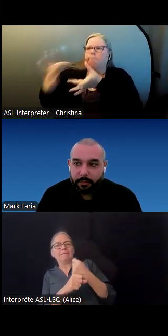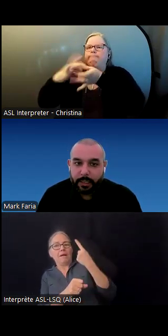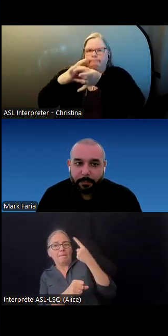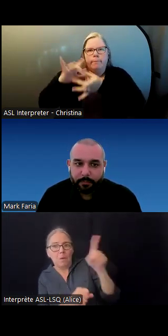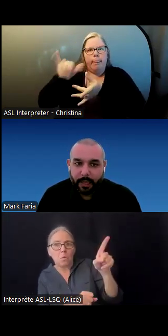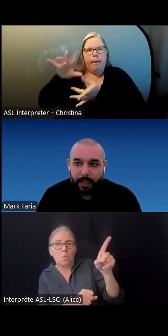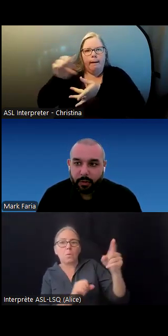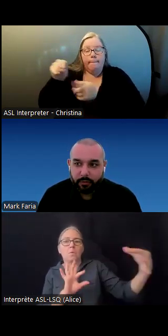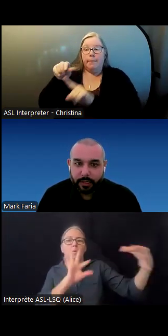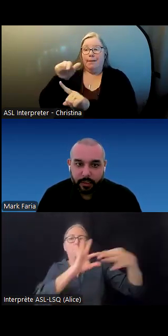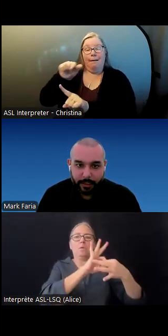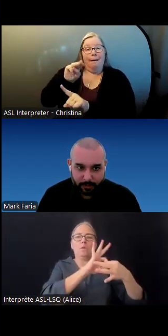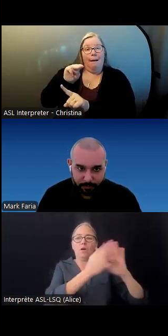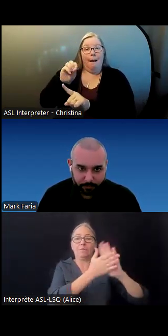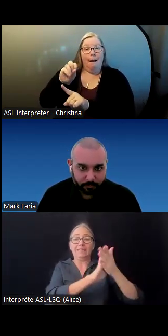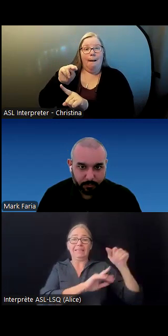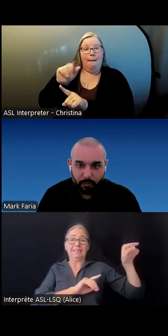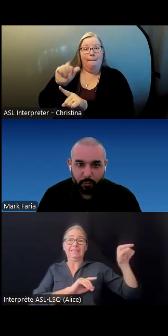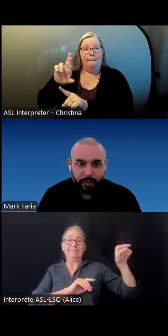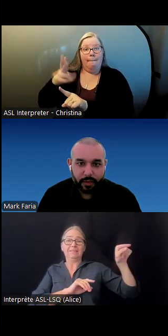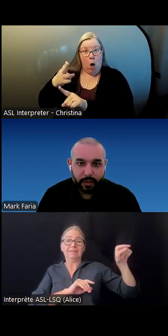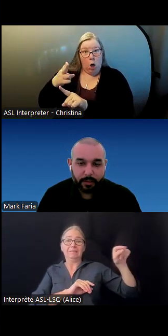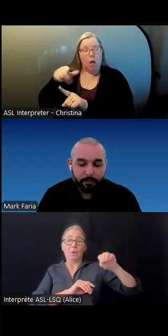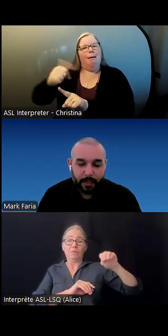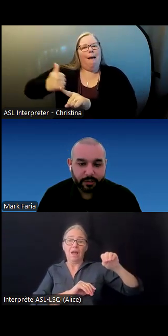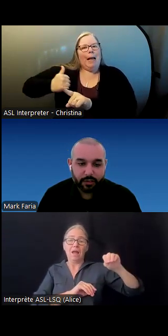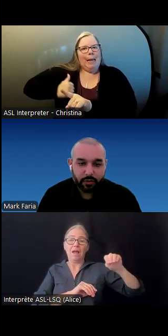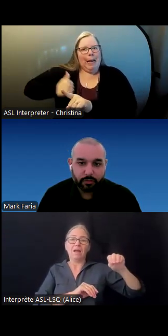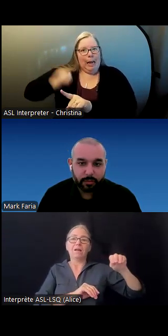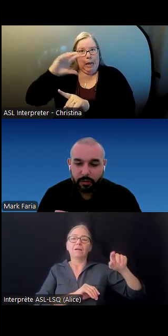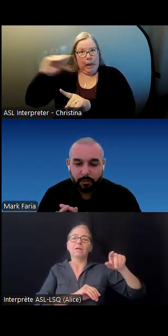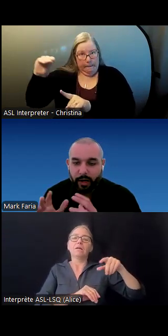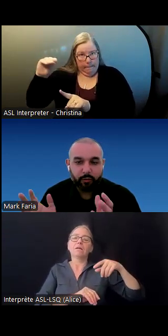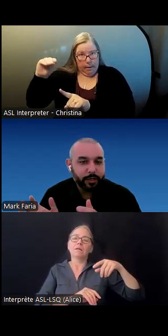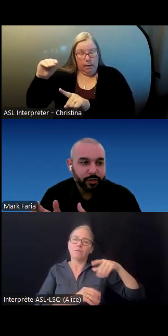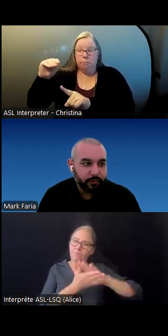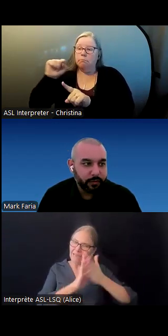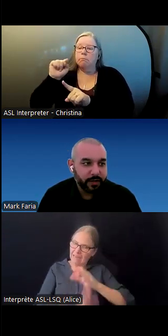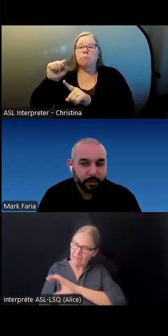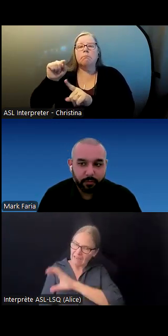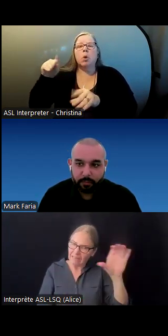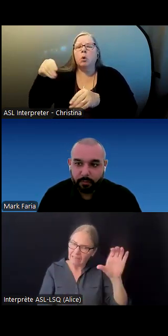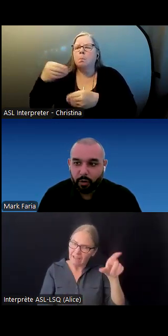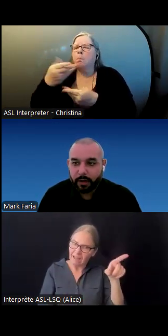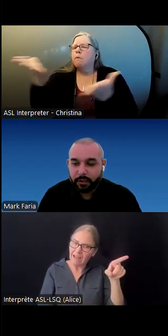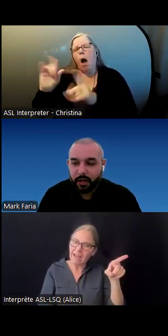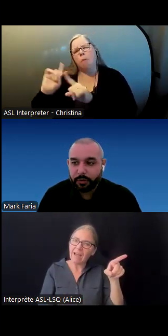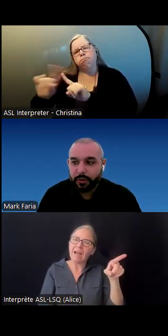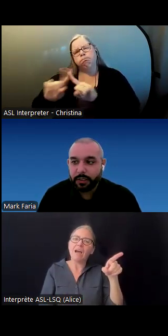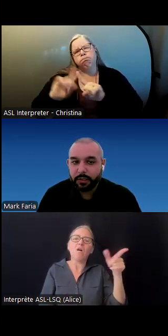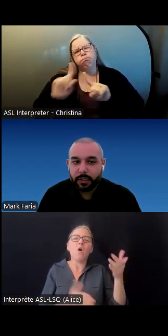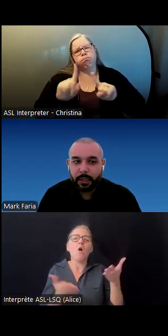Canadian company, and we provide clients with access to a wide range of investment products